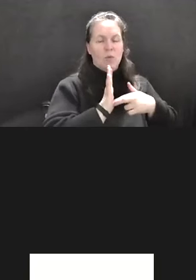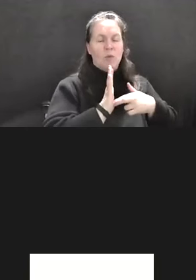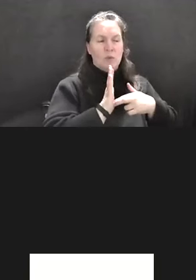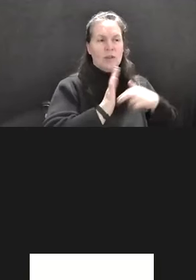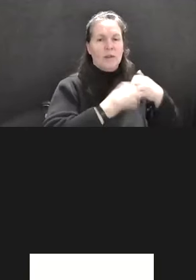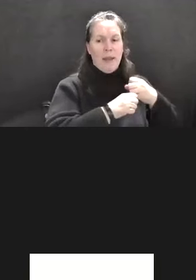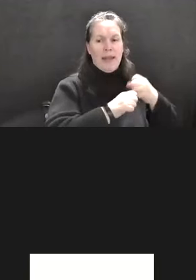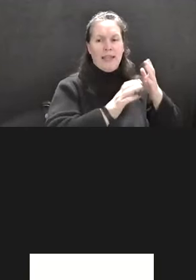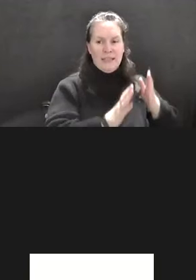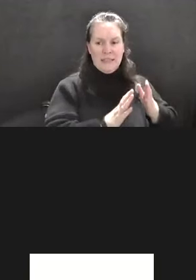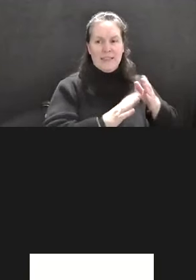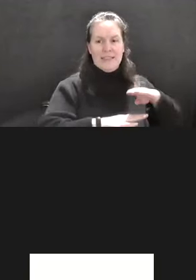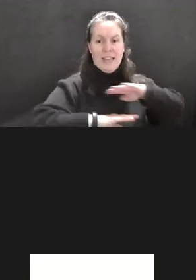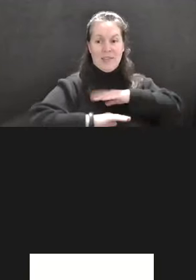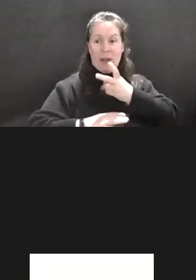that